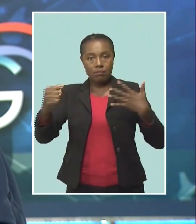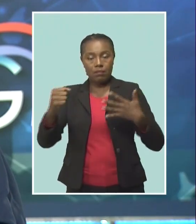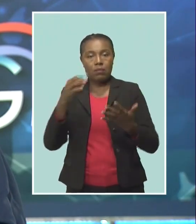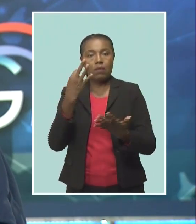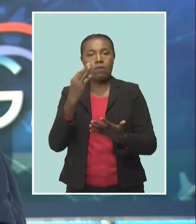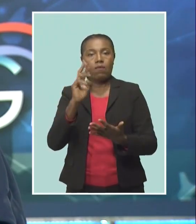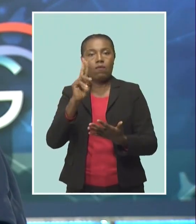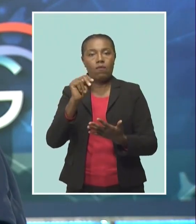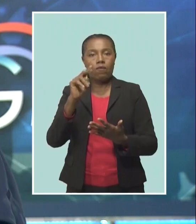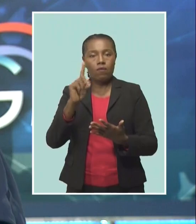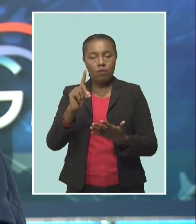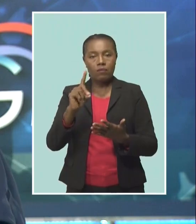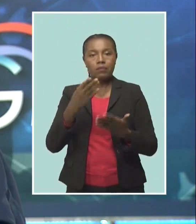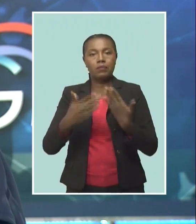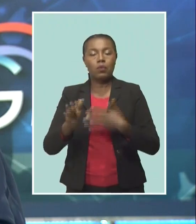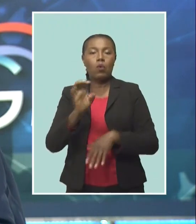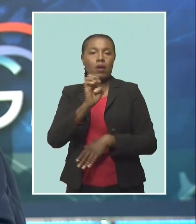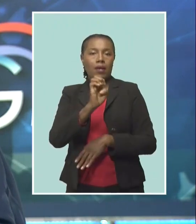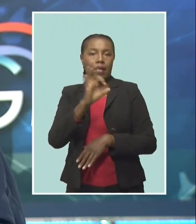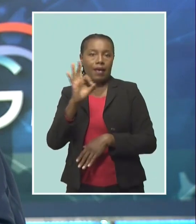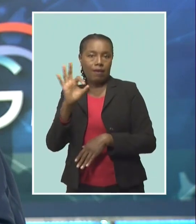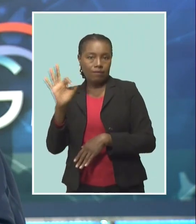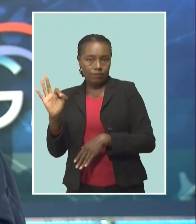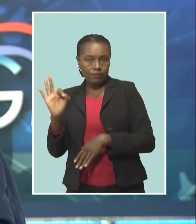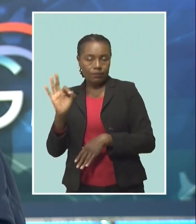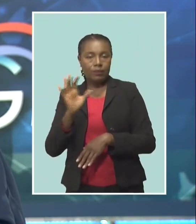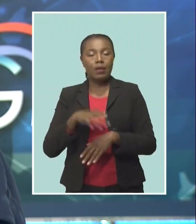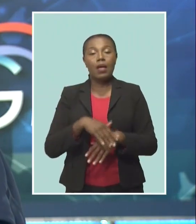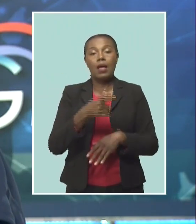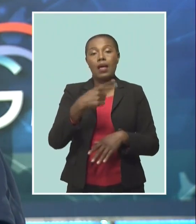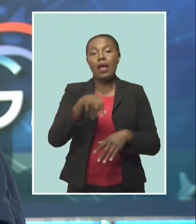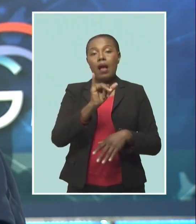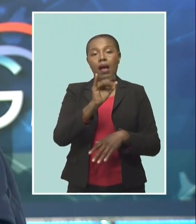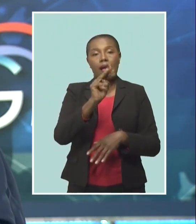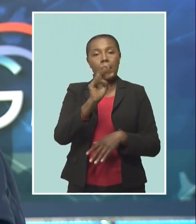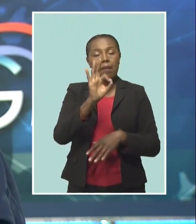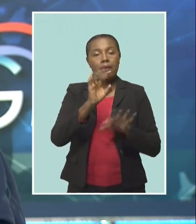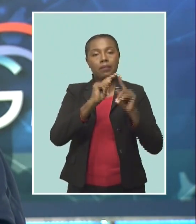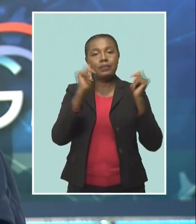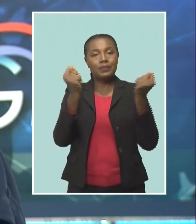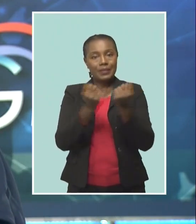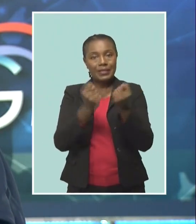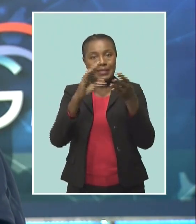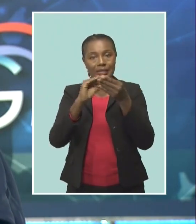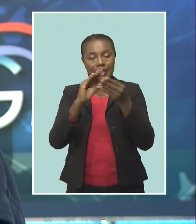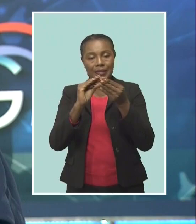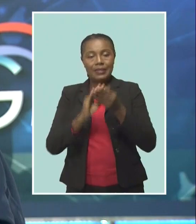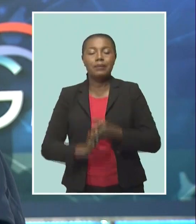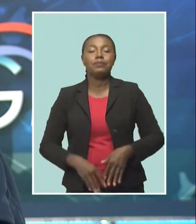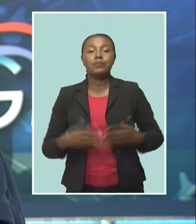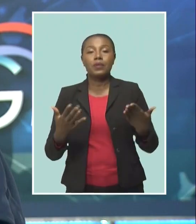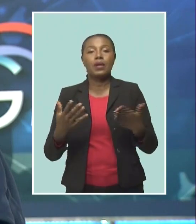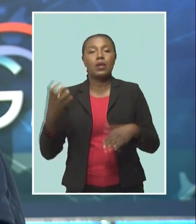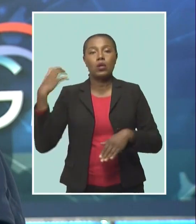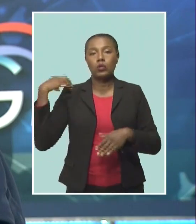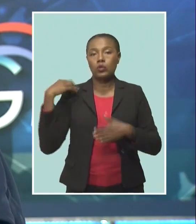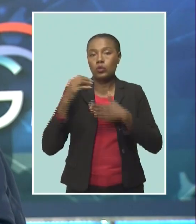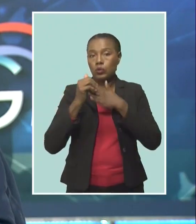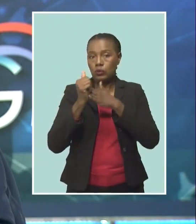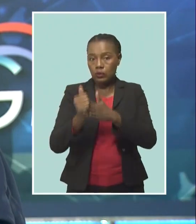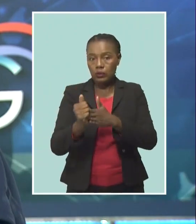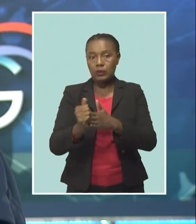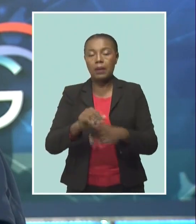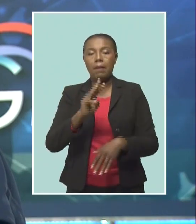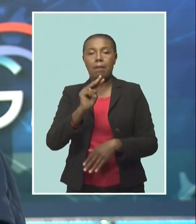Fund Facility, or EFF. This is according to an IMF team led by Mission Chief for Barbados, Michael Perks,